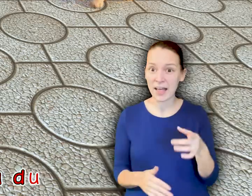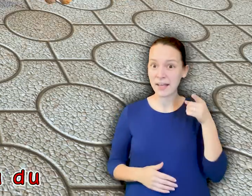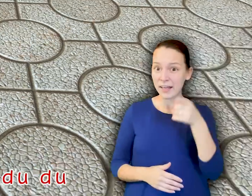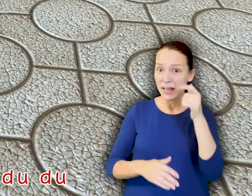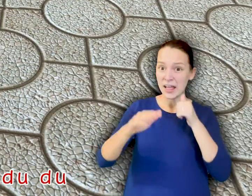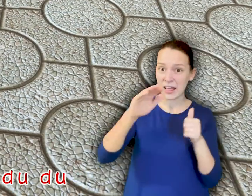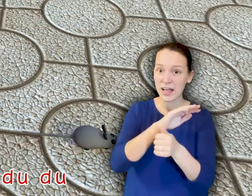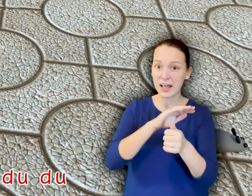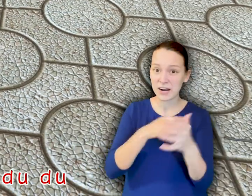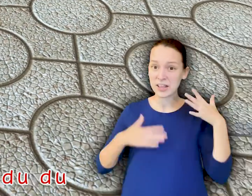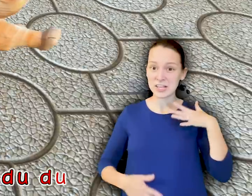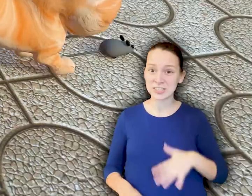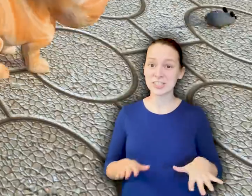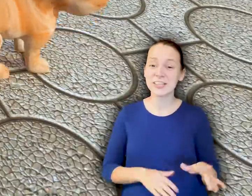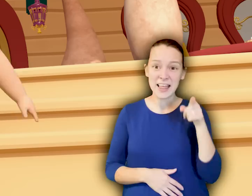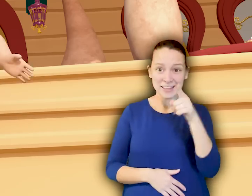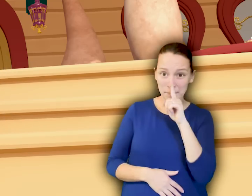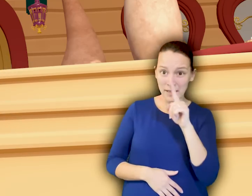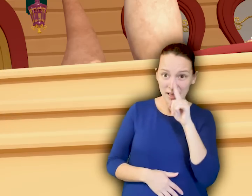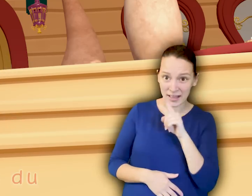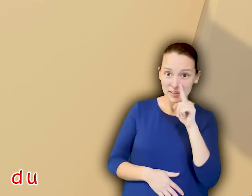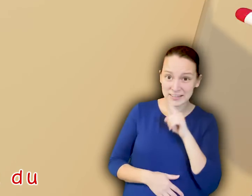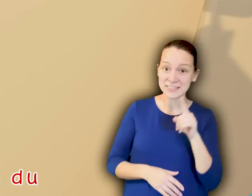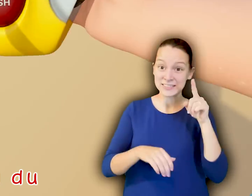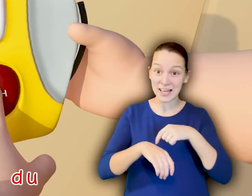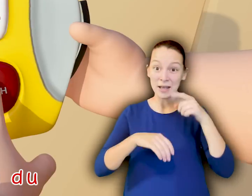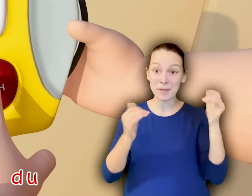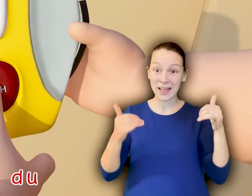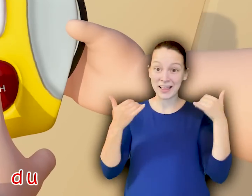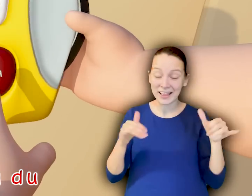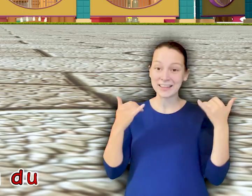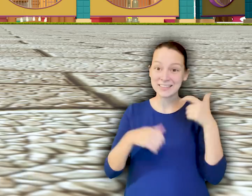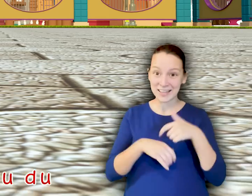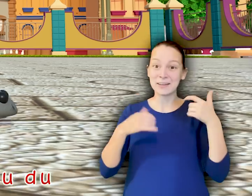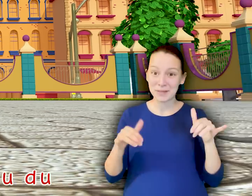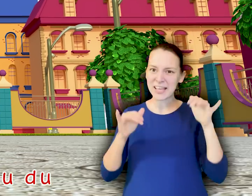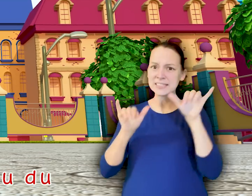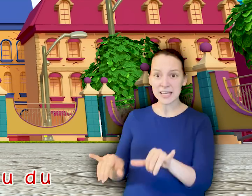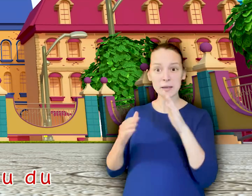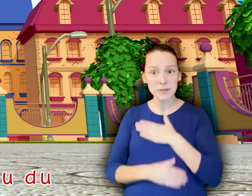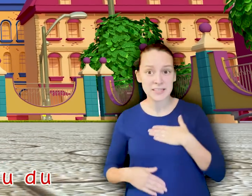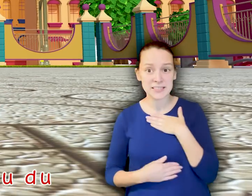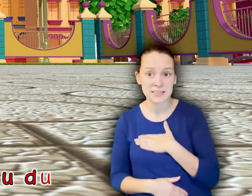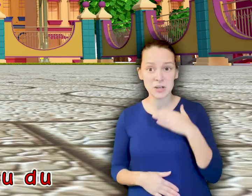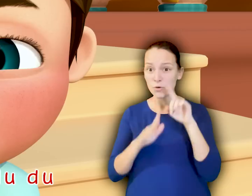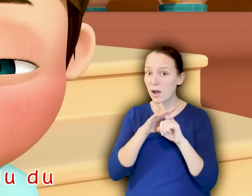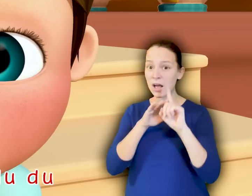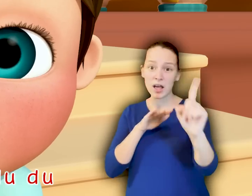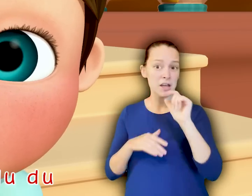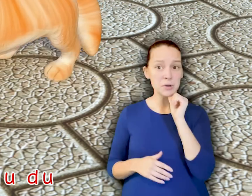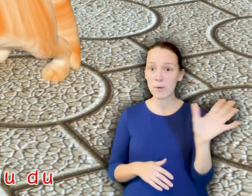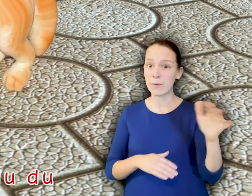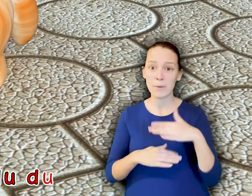house under the blouse a little mouse time to play won't you stay